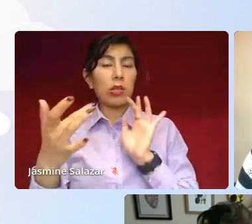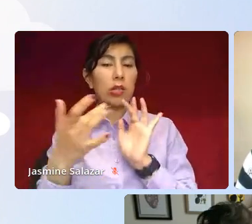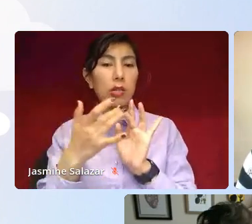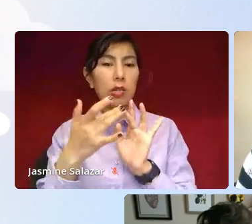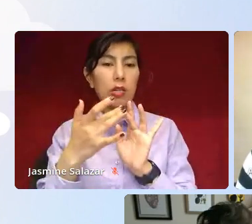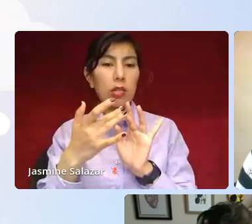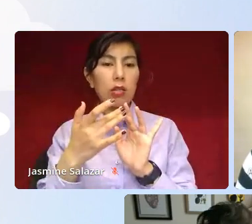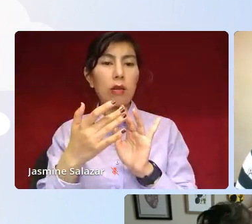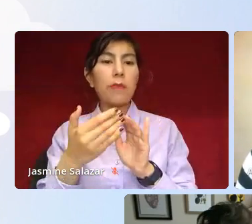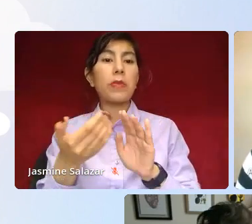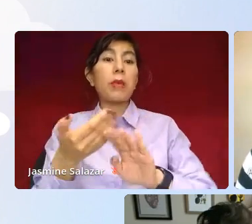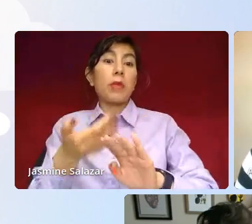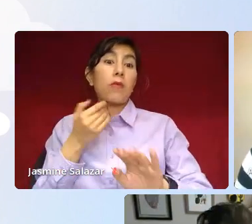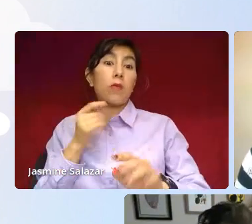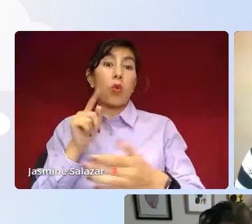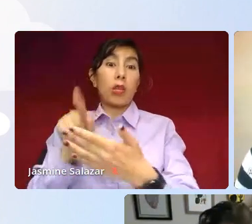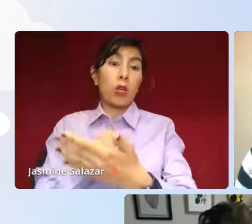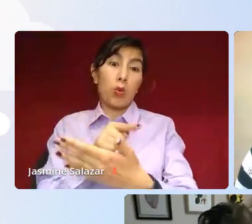we correct.